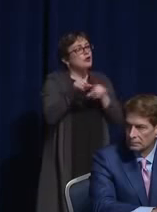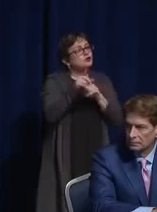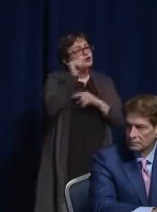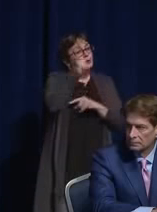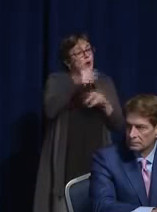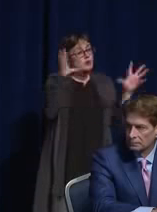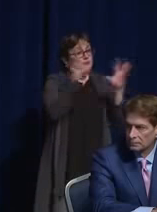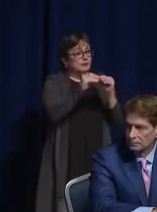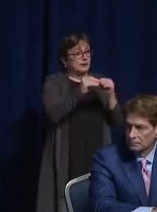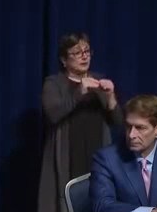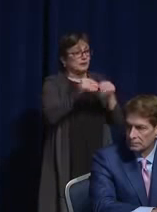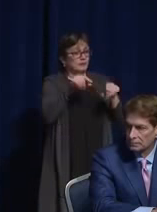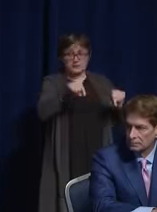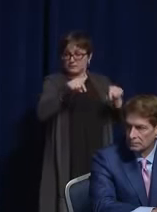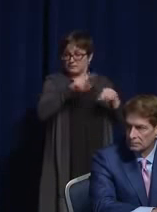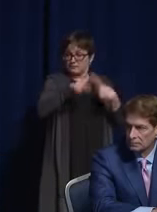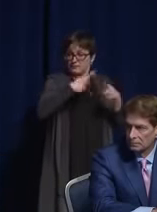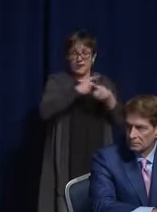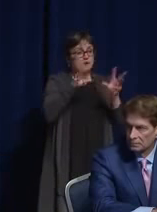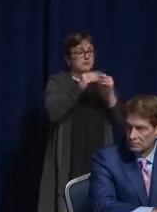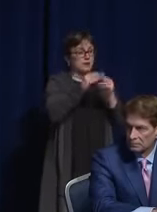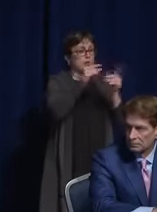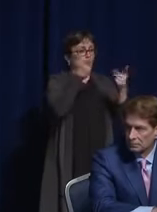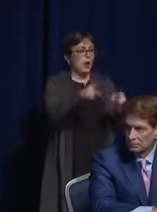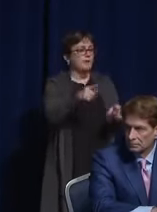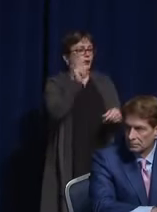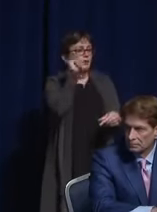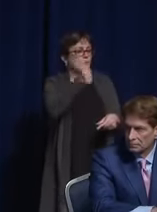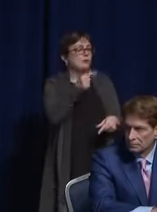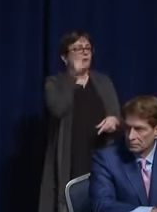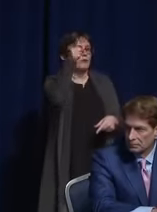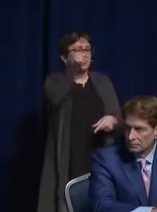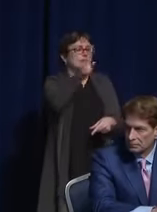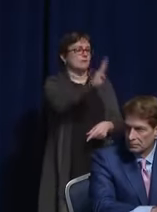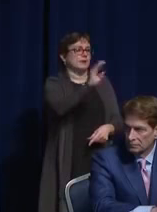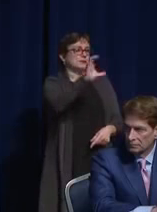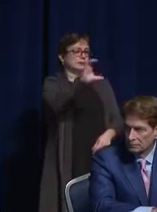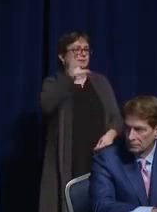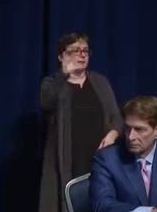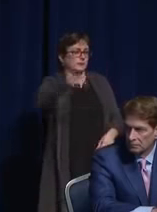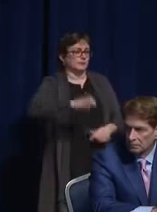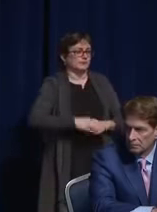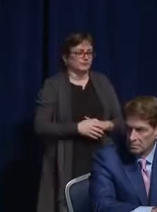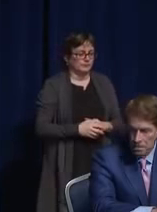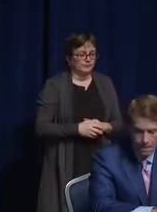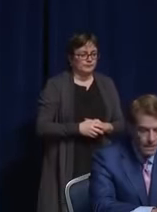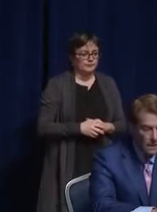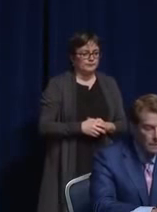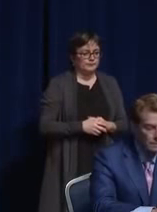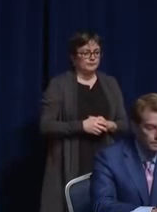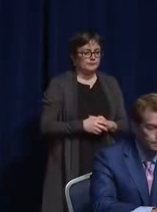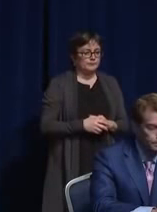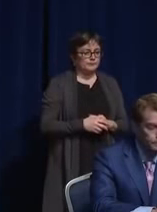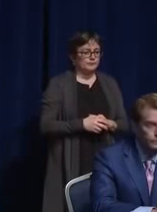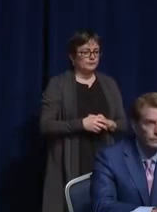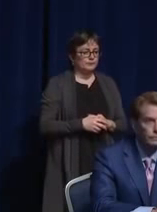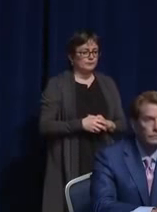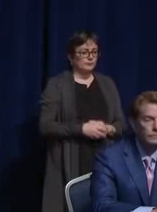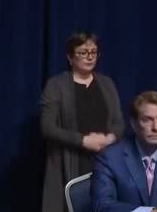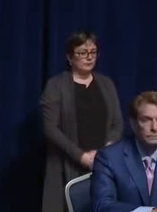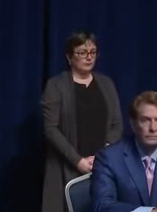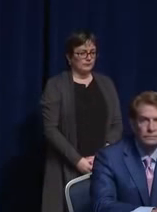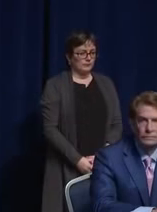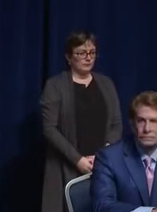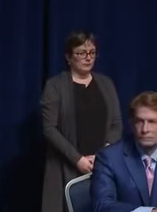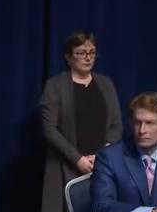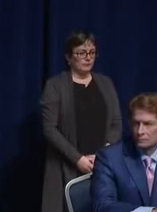College. And more details on that in a moment. Additionally, I am ordering, effective 8 p.m.